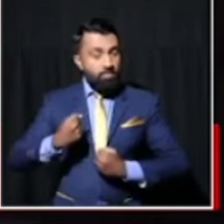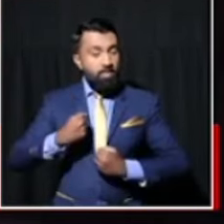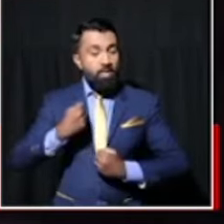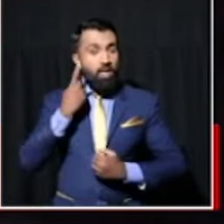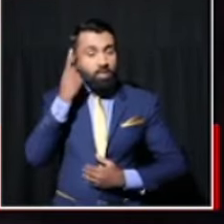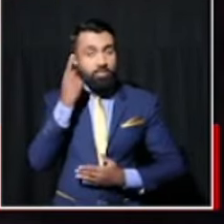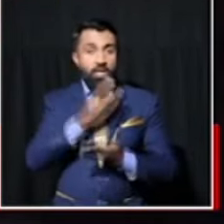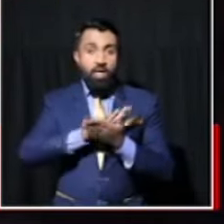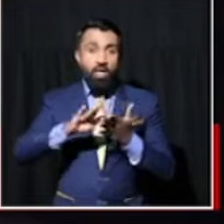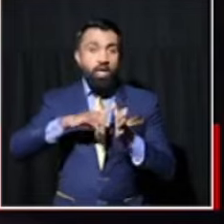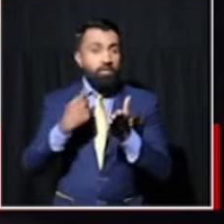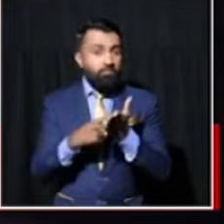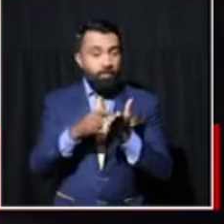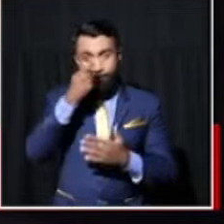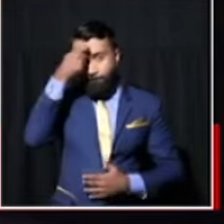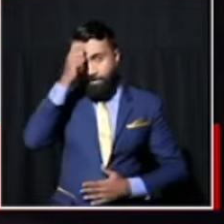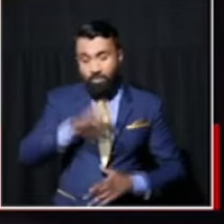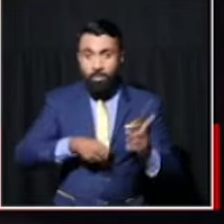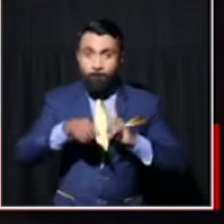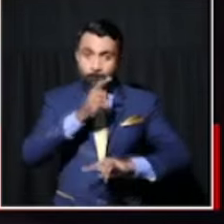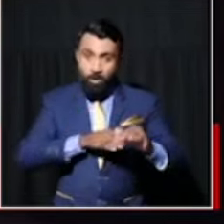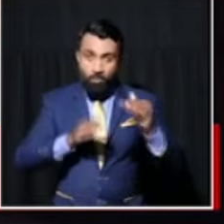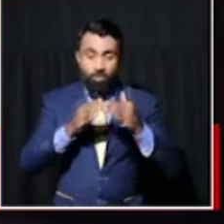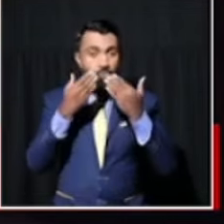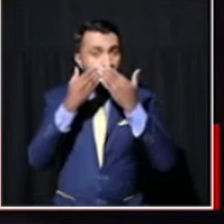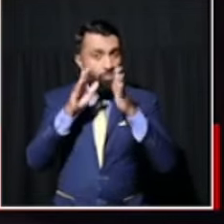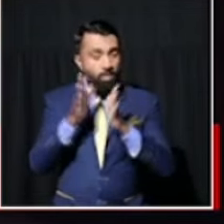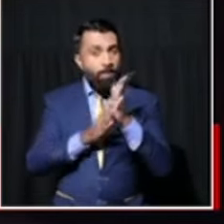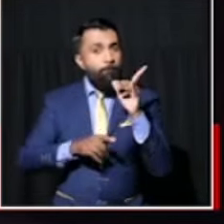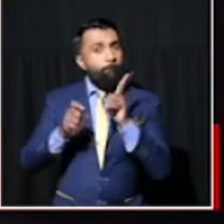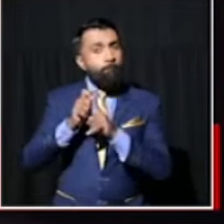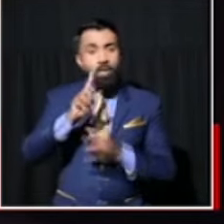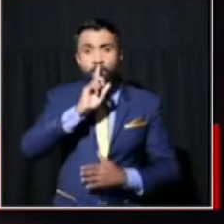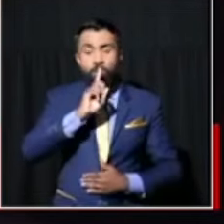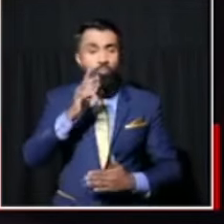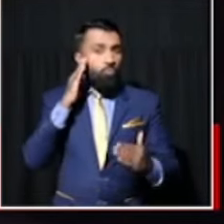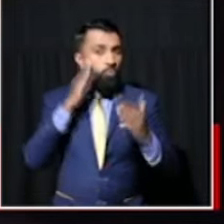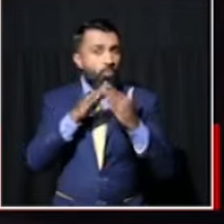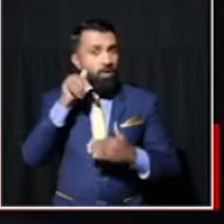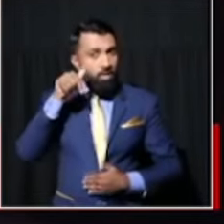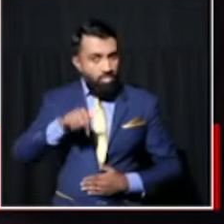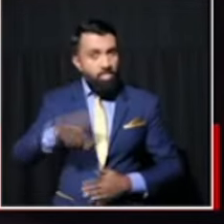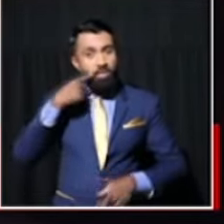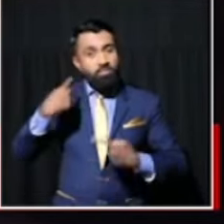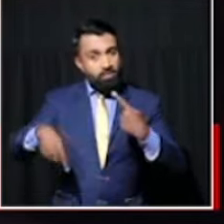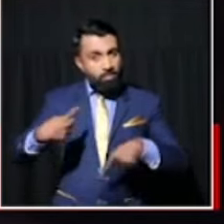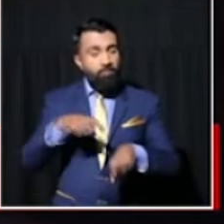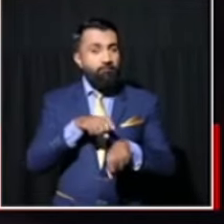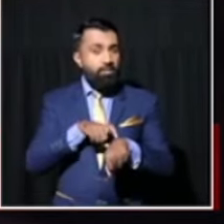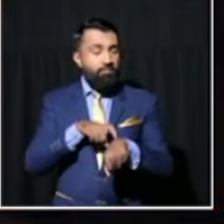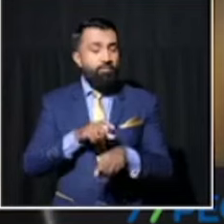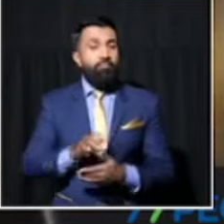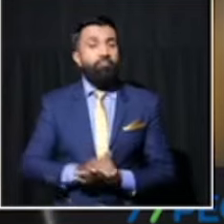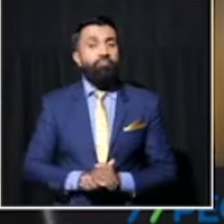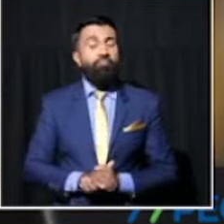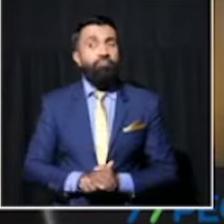Mahata Ada Parlimenthuweedi Anavaranayak Kala Mantrivaryage Prakashaya Mul Karagena Ada Athi Huwe Sanvadatmaka Tattwayak